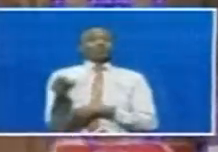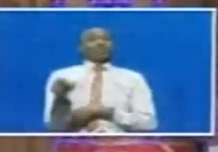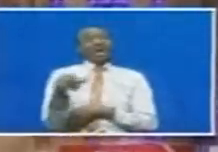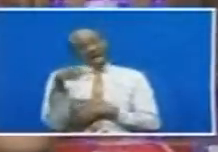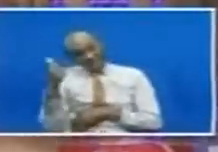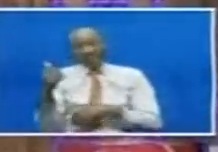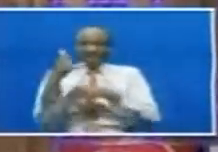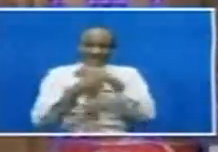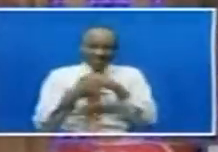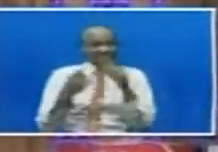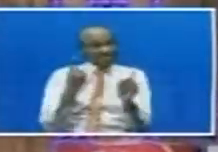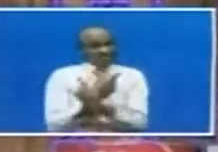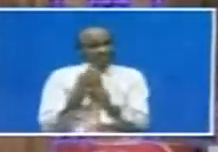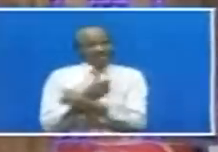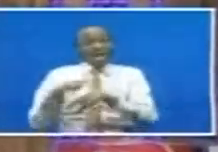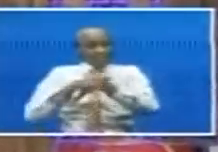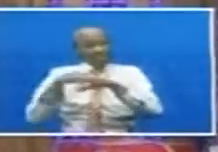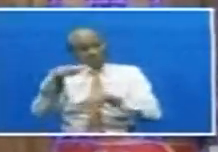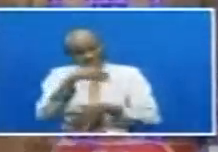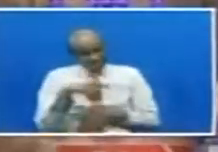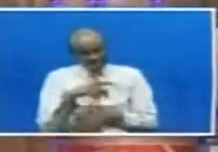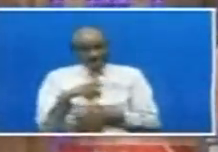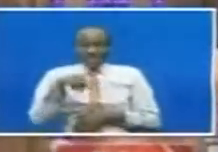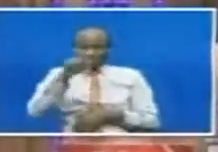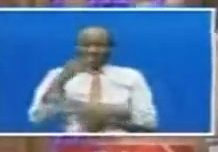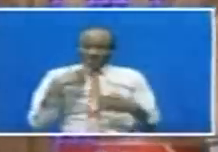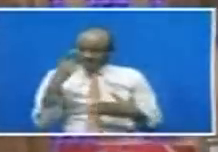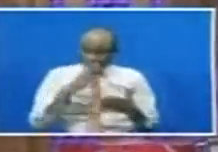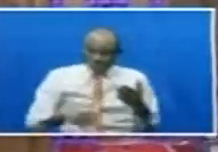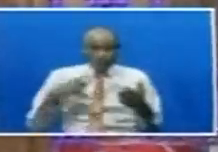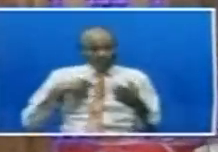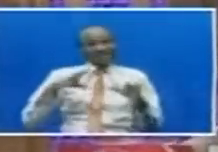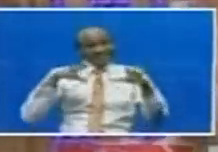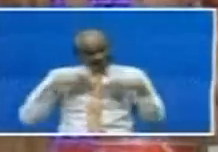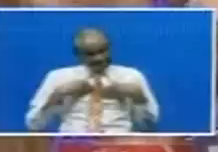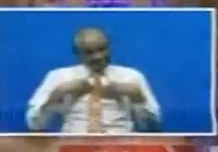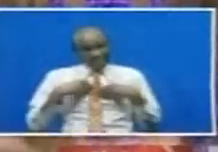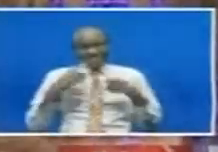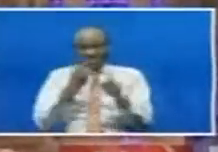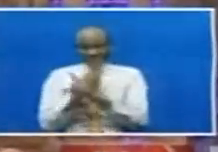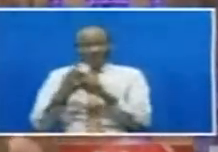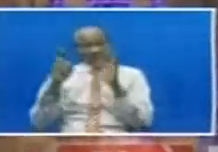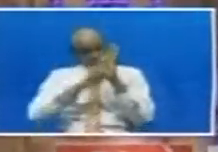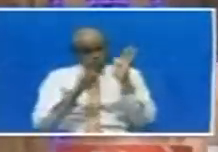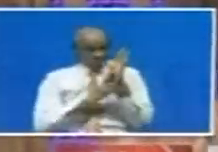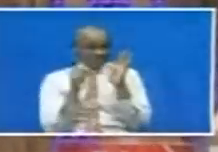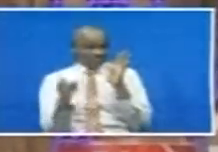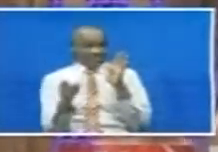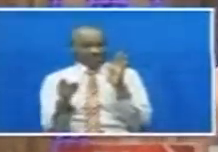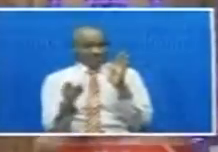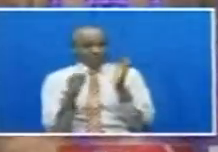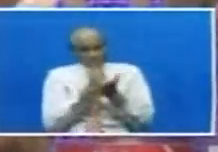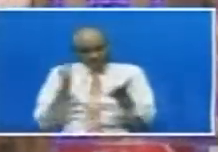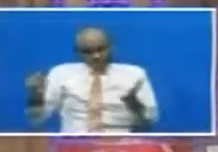other countries in our region, in the African region, that have said that we will adopt some set of rules in reference